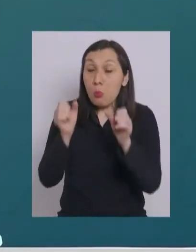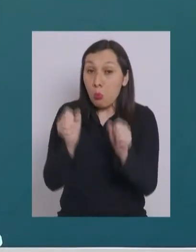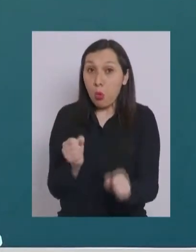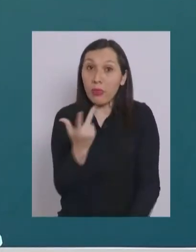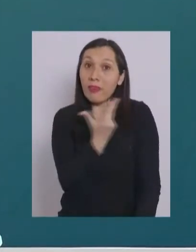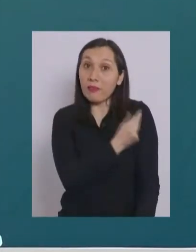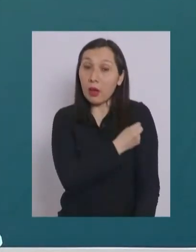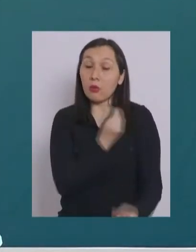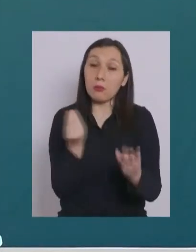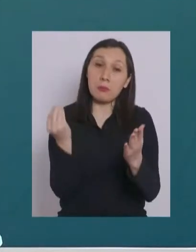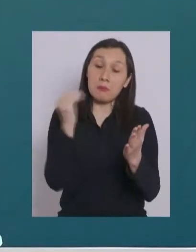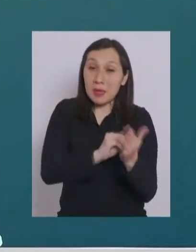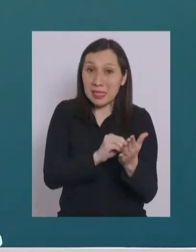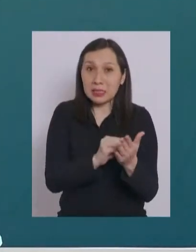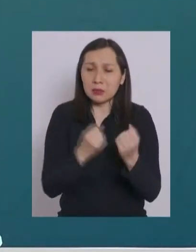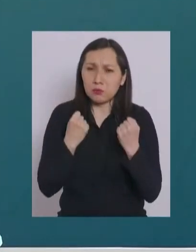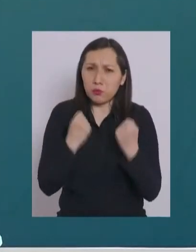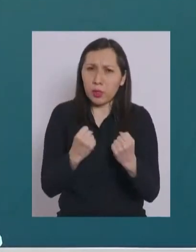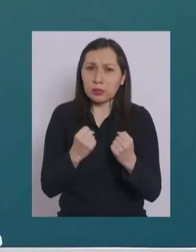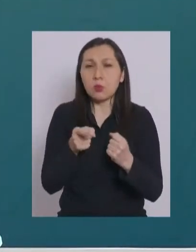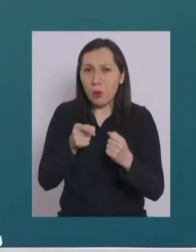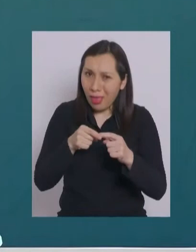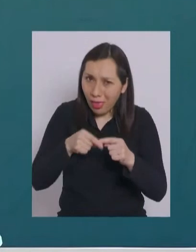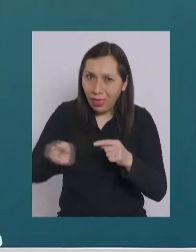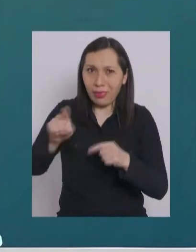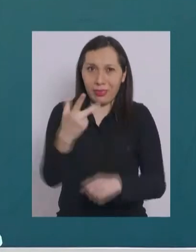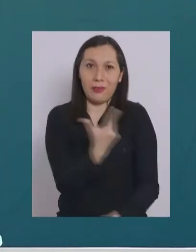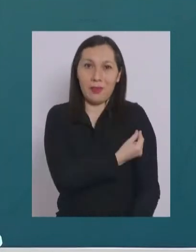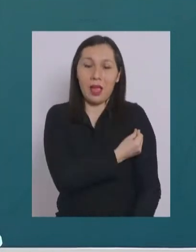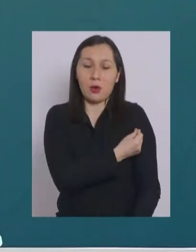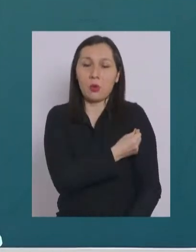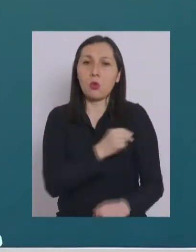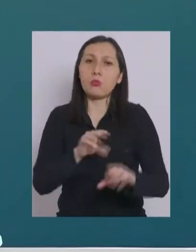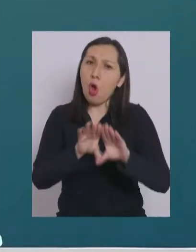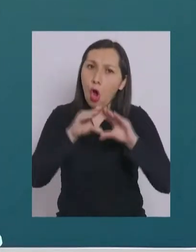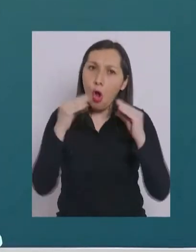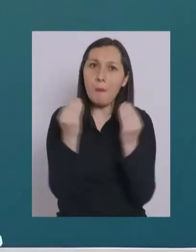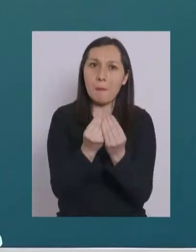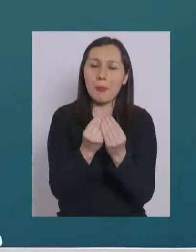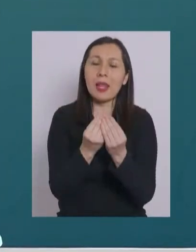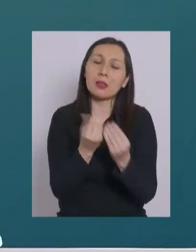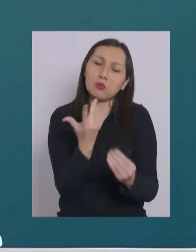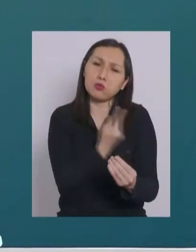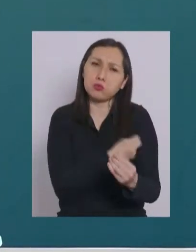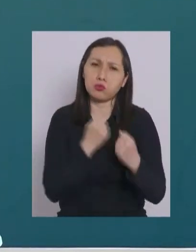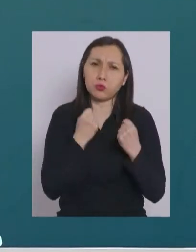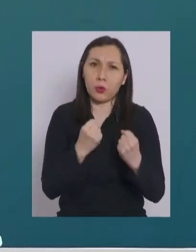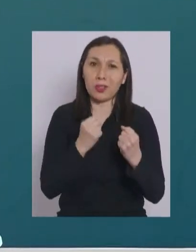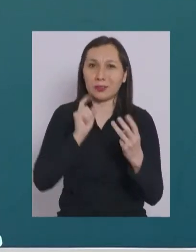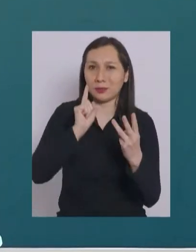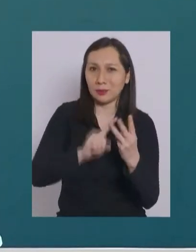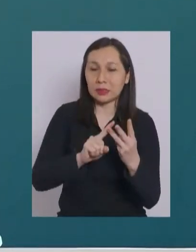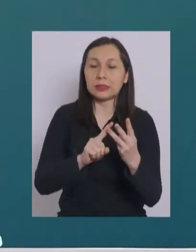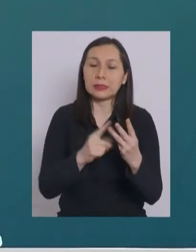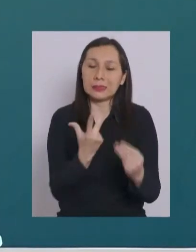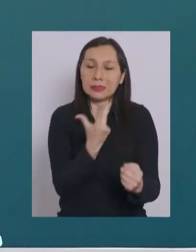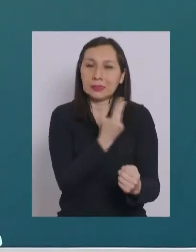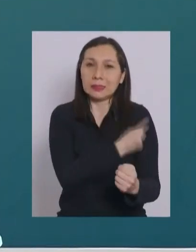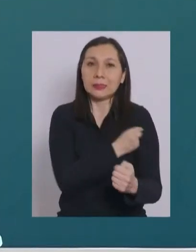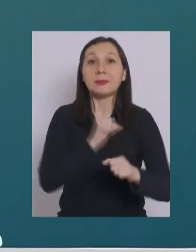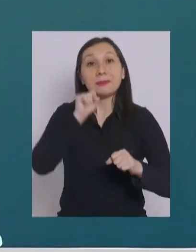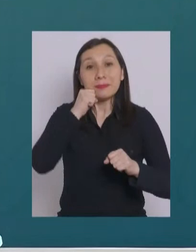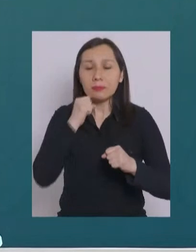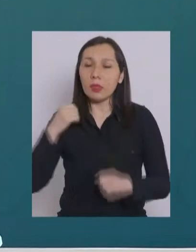appeal to those who can get the booster vaccination to do so, to complete the booster